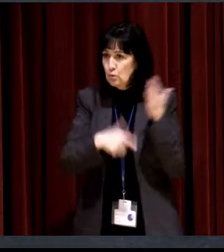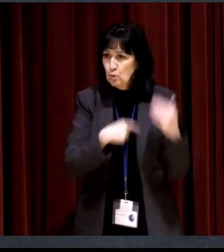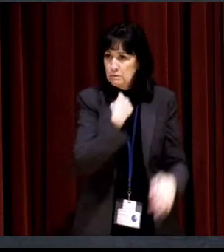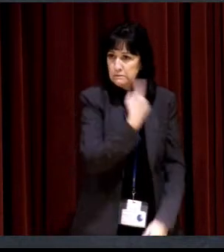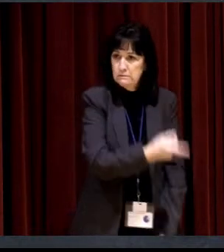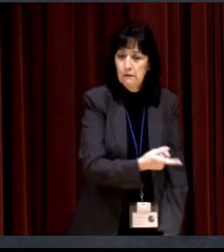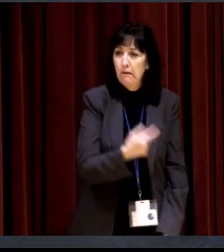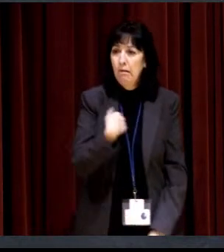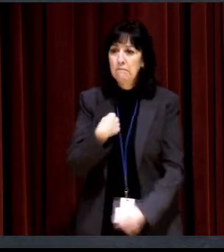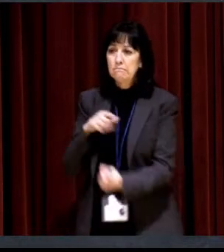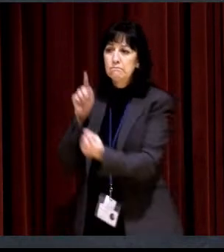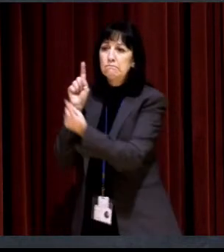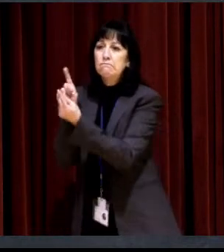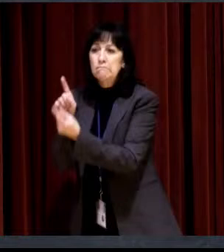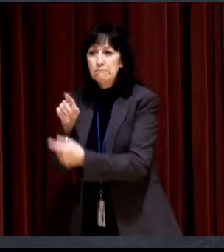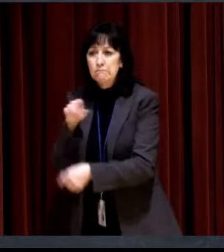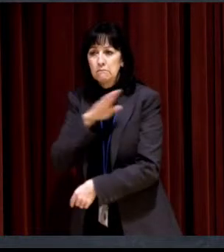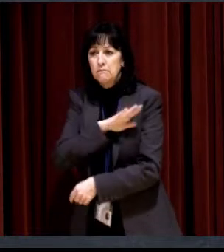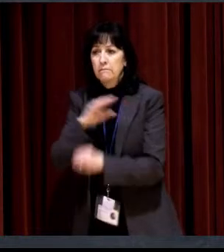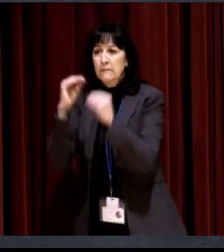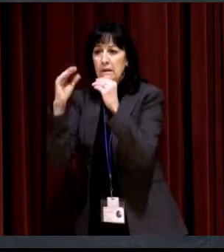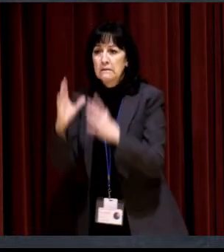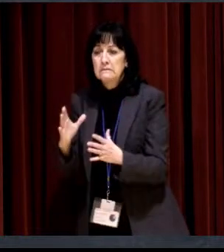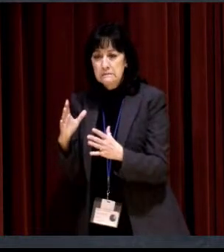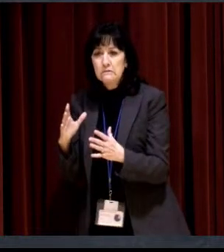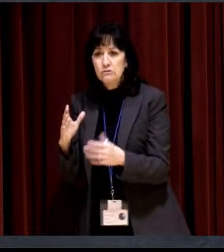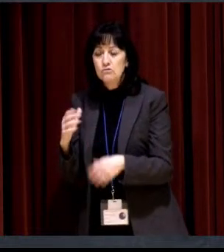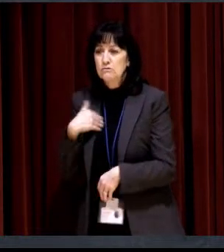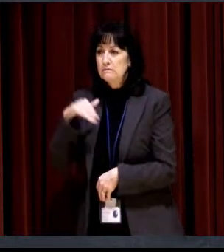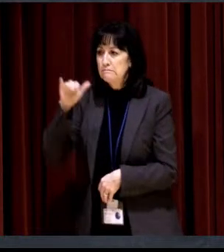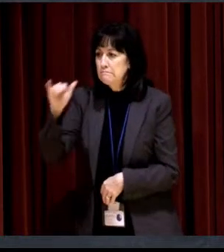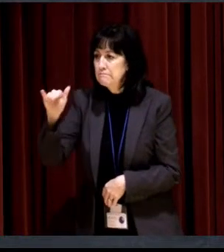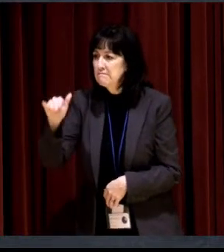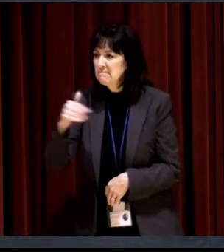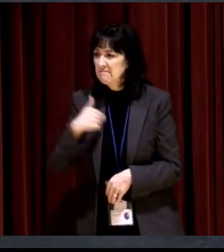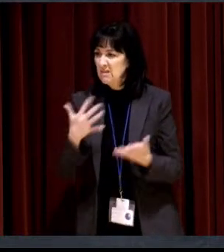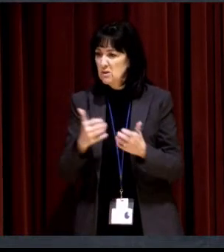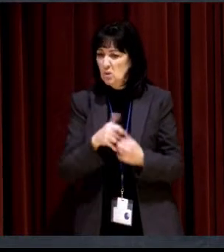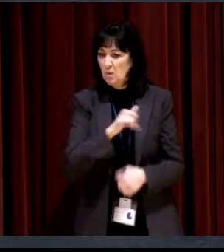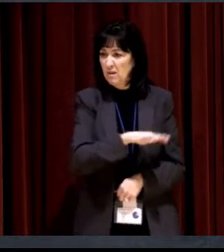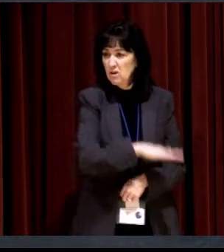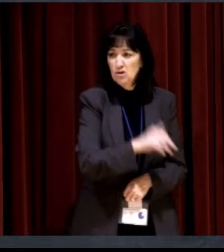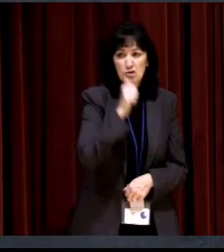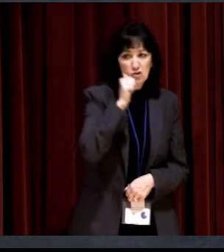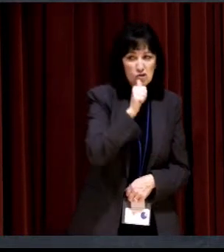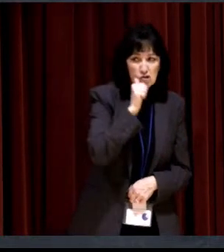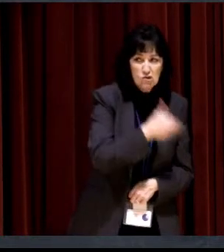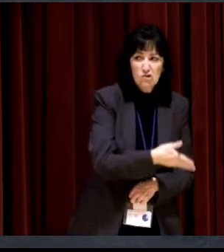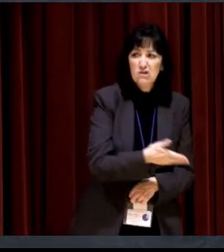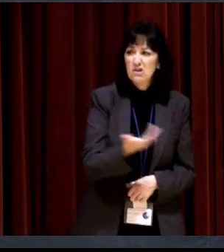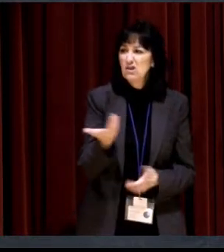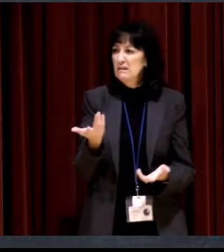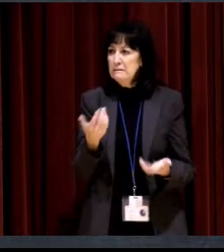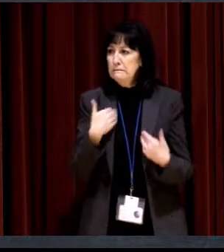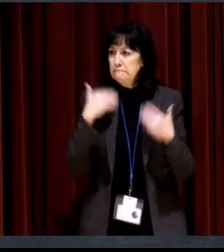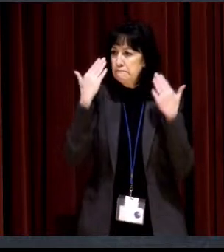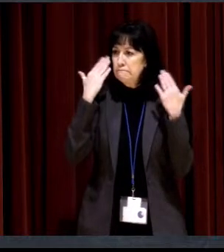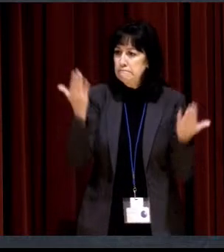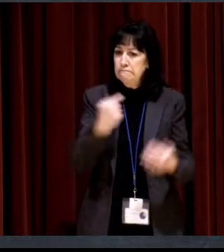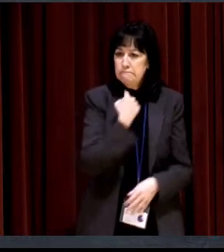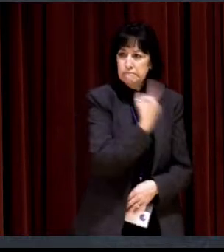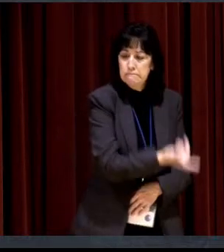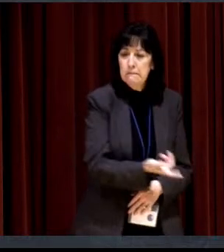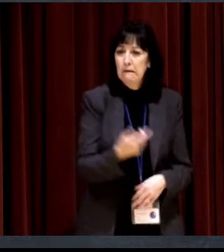girl, and she, took care of it. But so there are these kinds of issues that are impeding the ability of